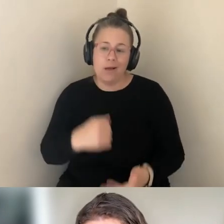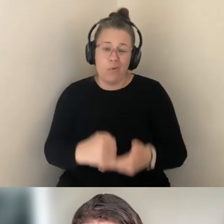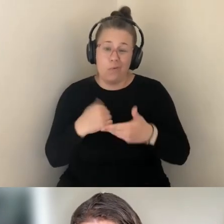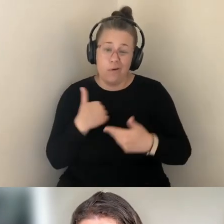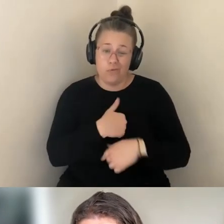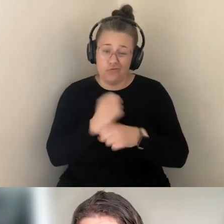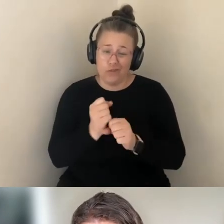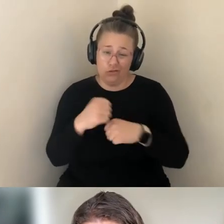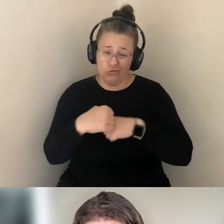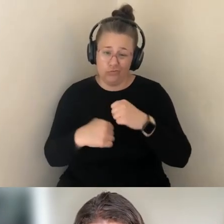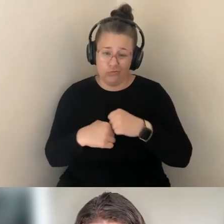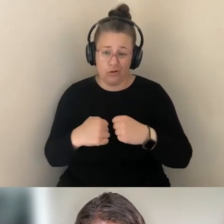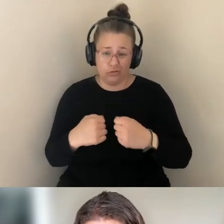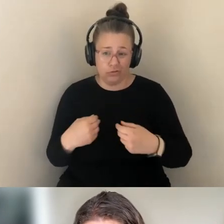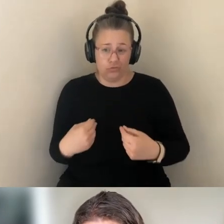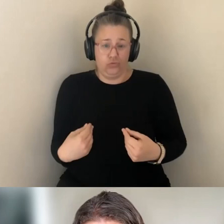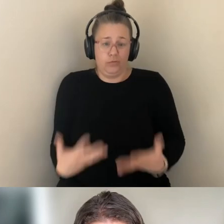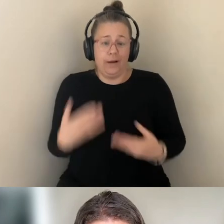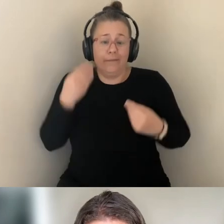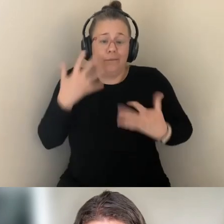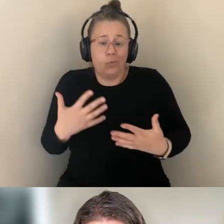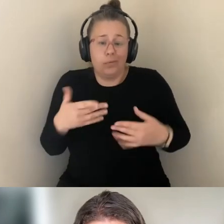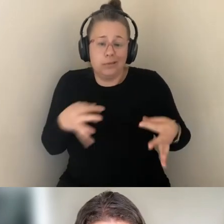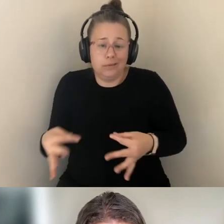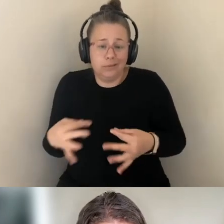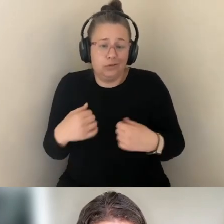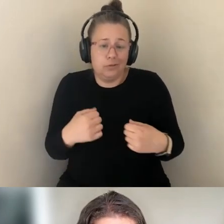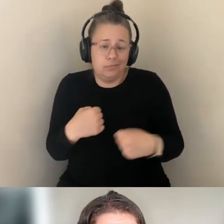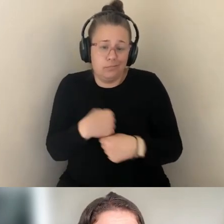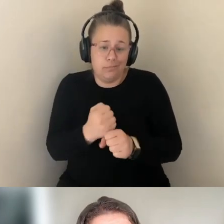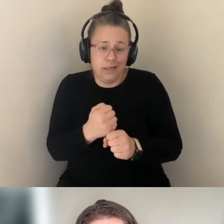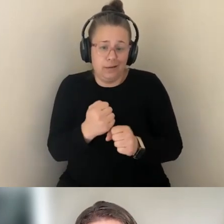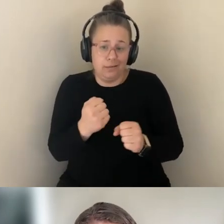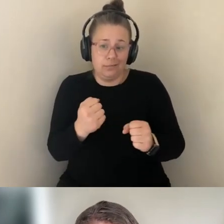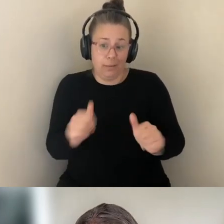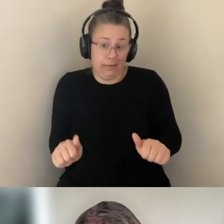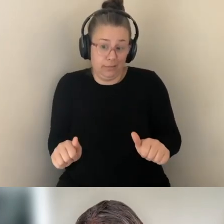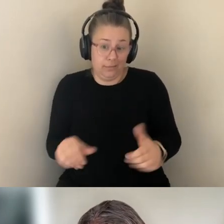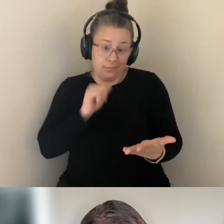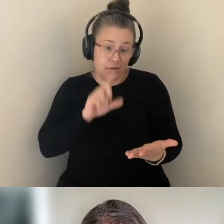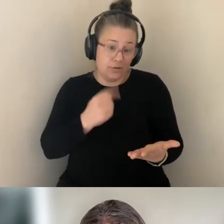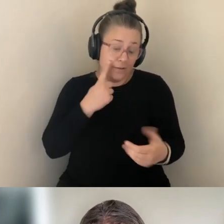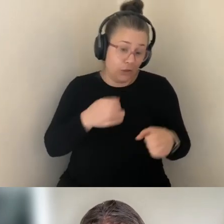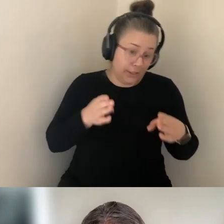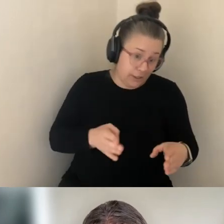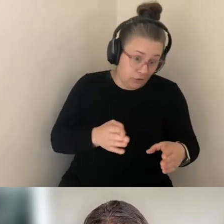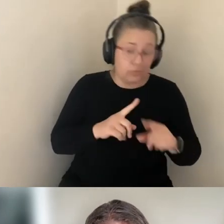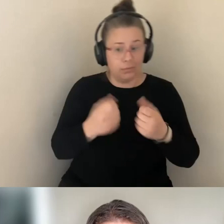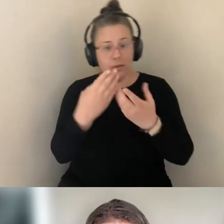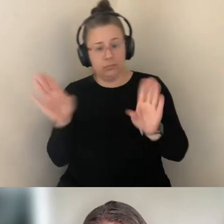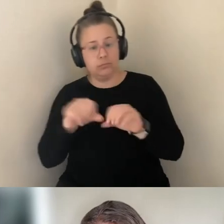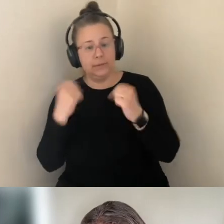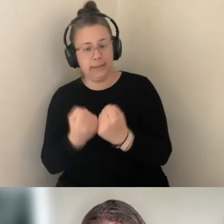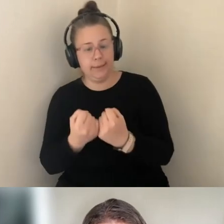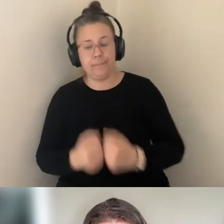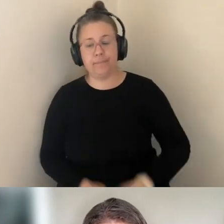and also thinking about what that means, both on an individual level and a broader societal level. So our contemporary definition of genetic counseling